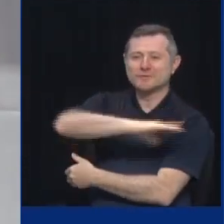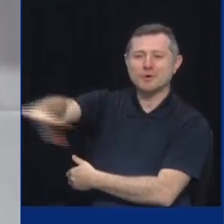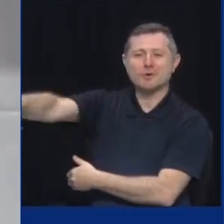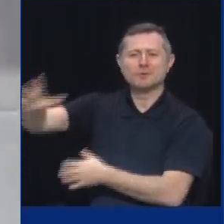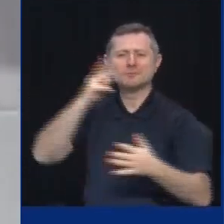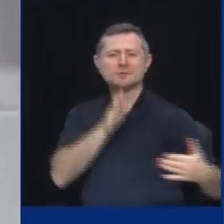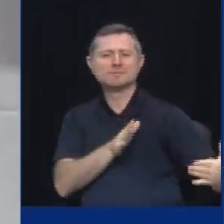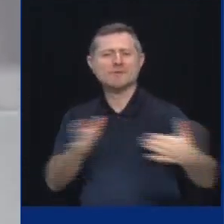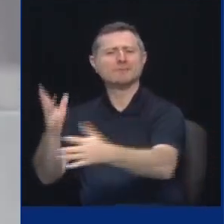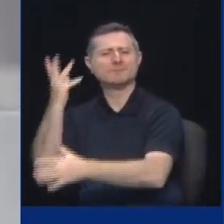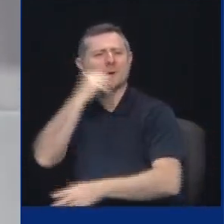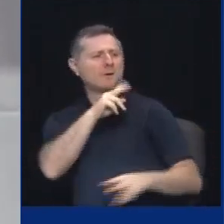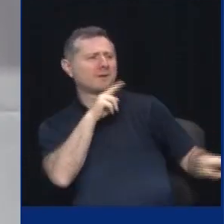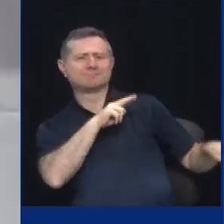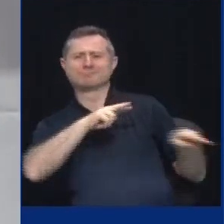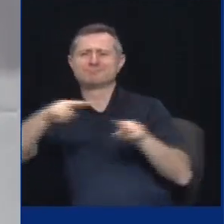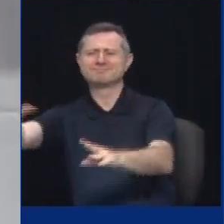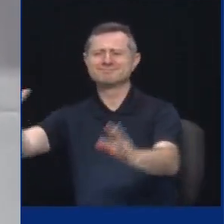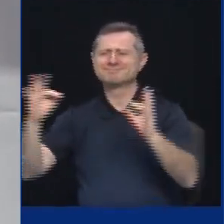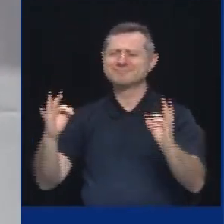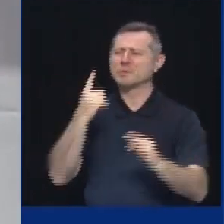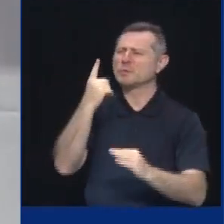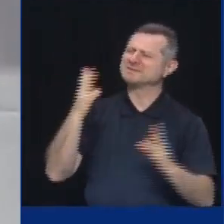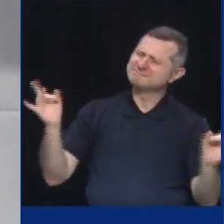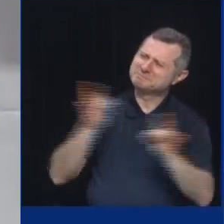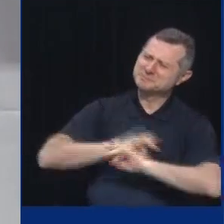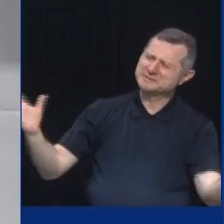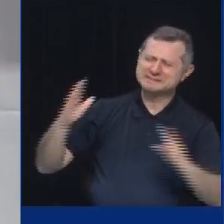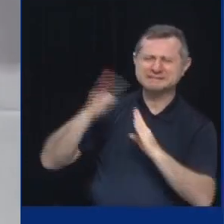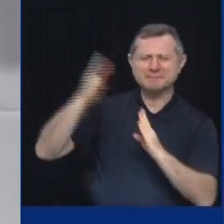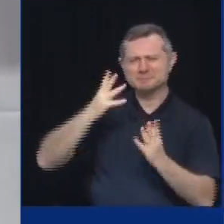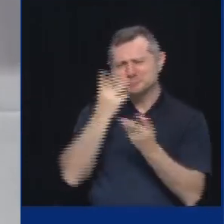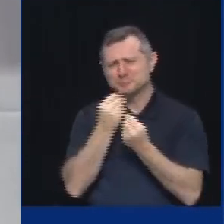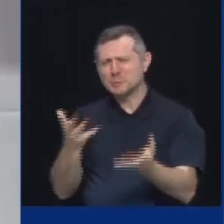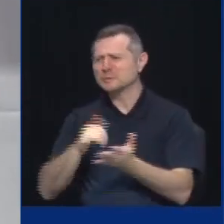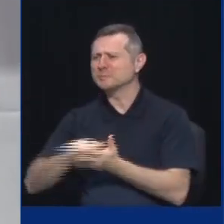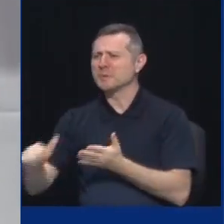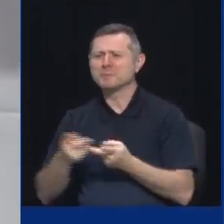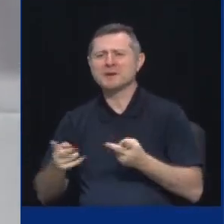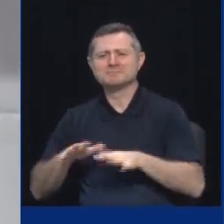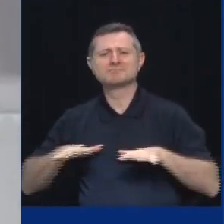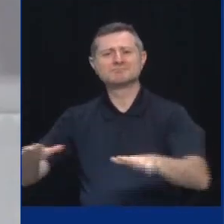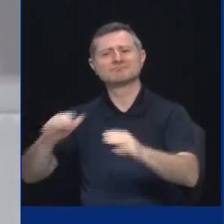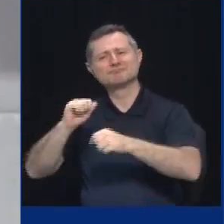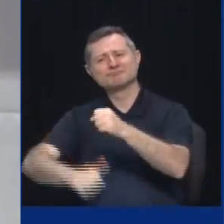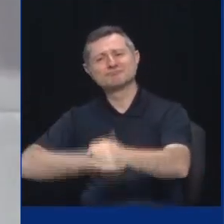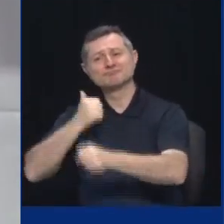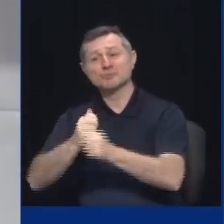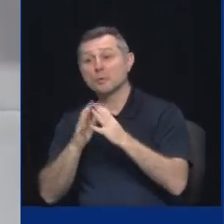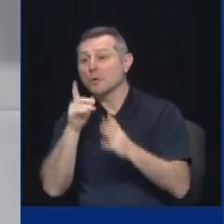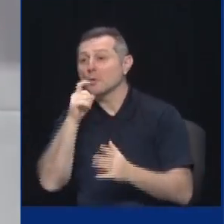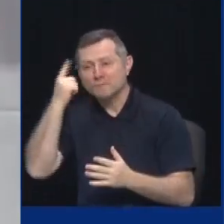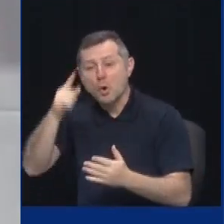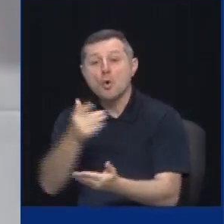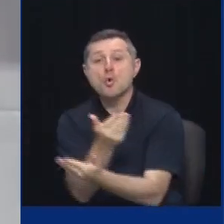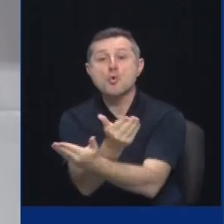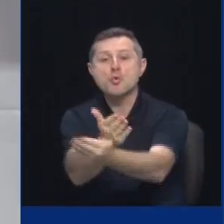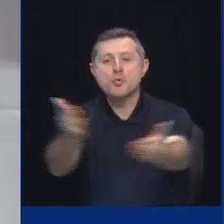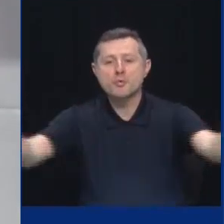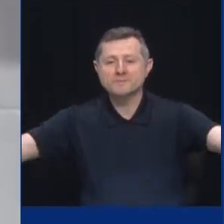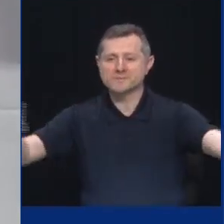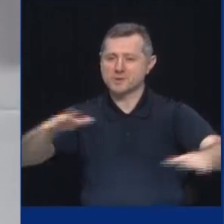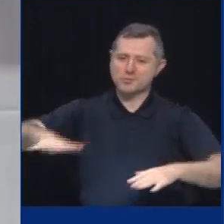of real estate in New York City, restored to the public. And we're going to do that today, and you're the first ones who are